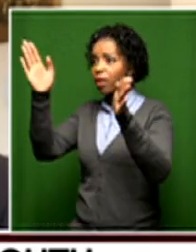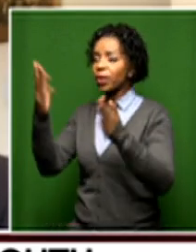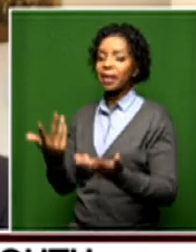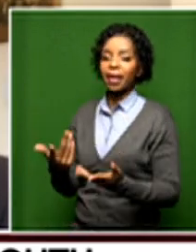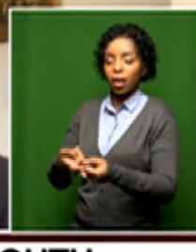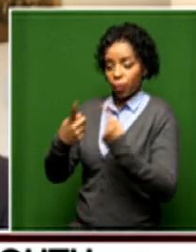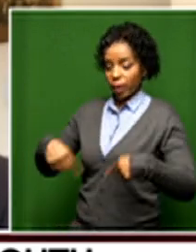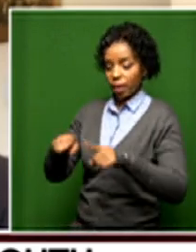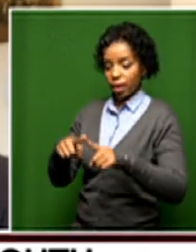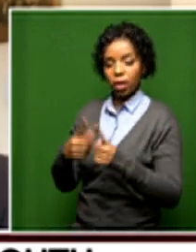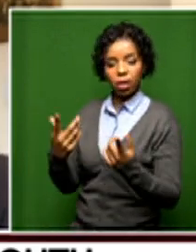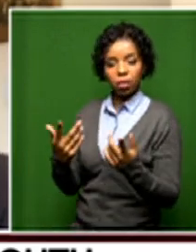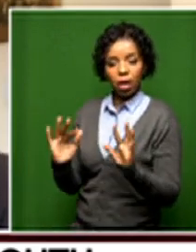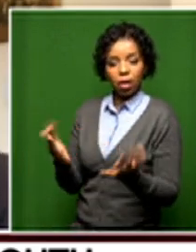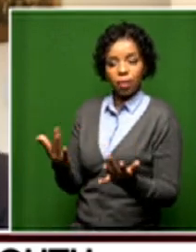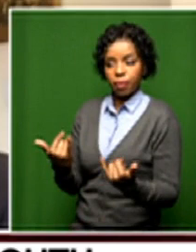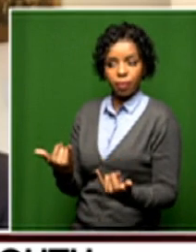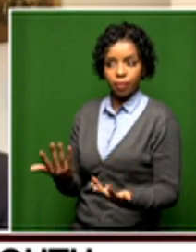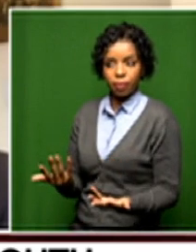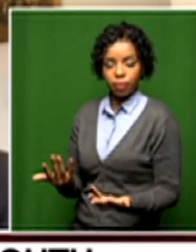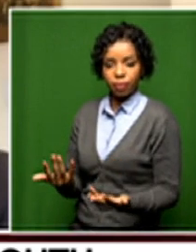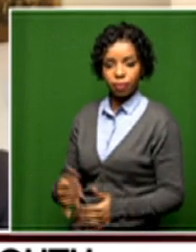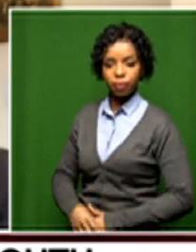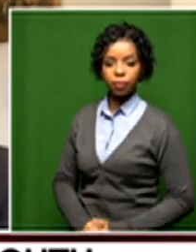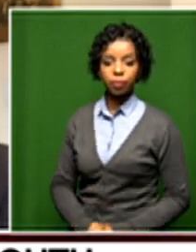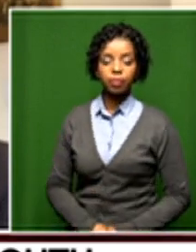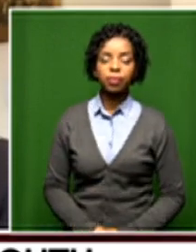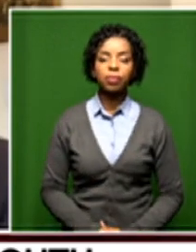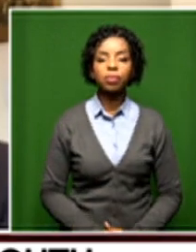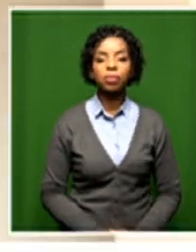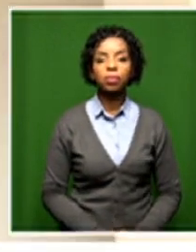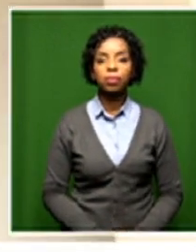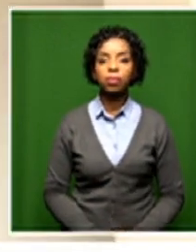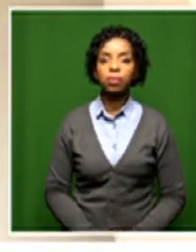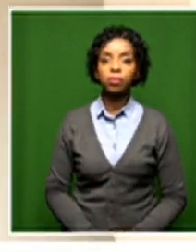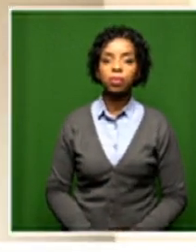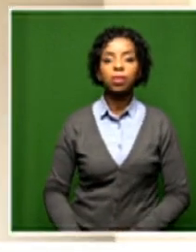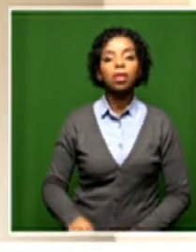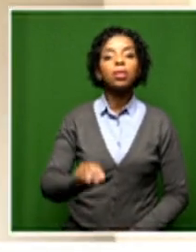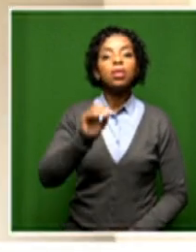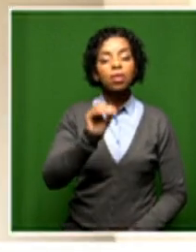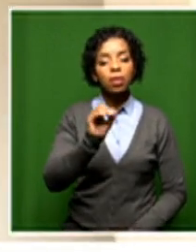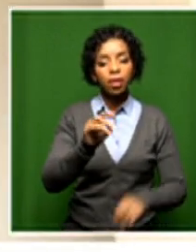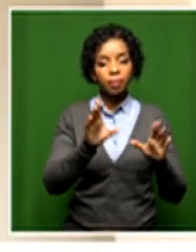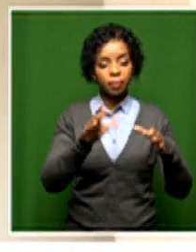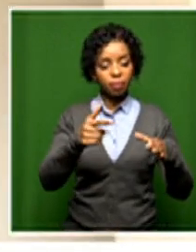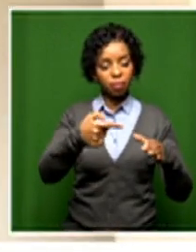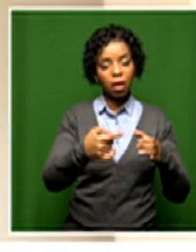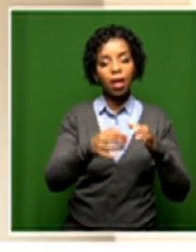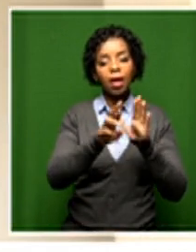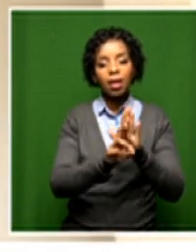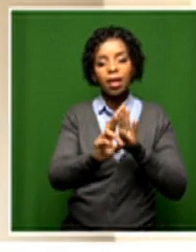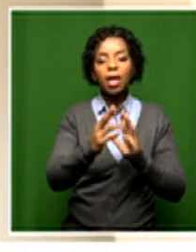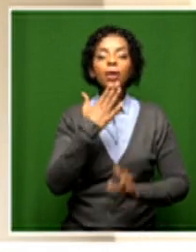are we faring in that regard as we speak? There's a consortium which is led by HSRC and a number